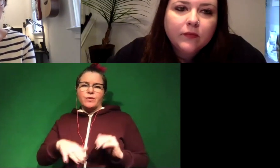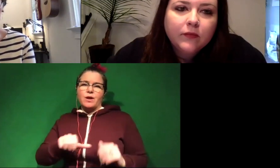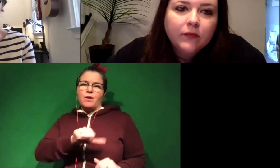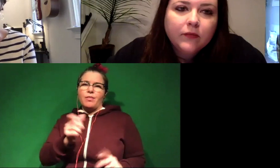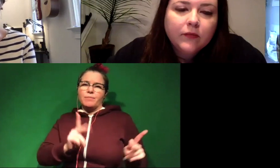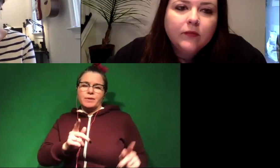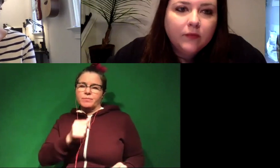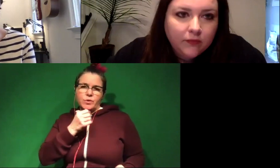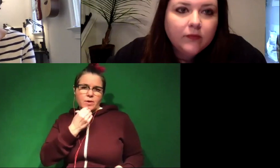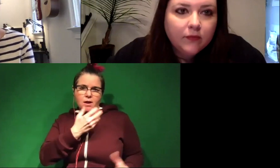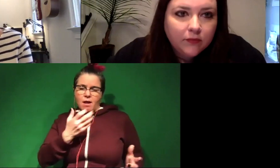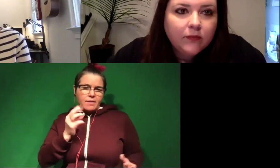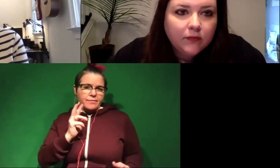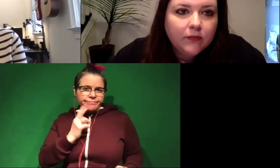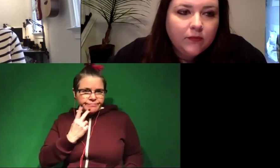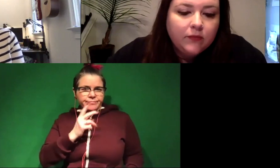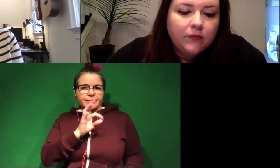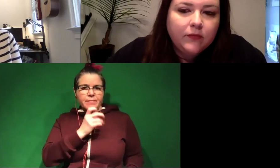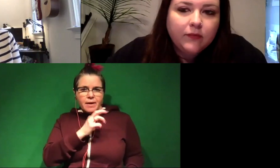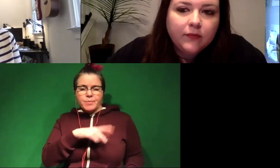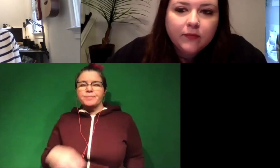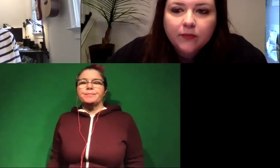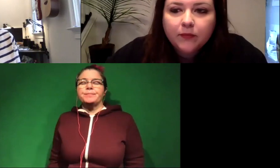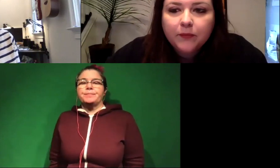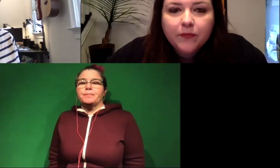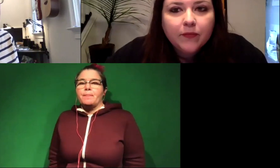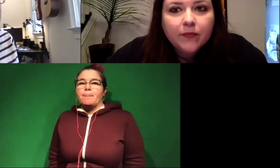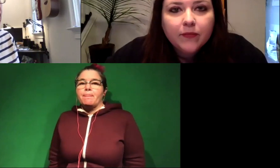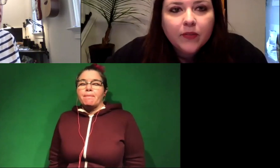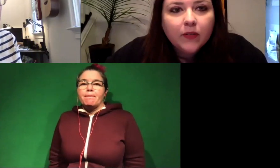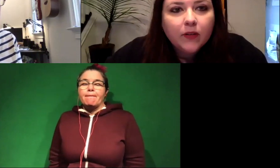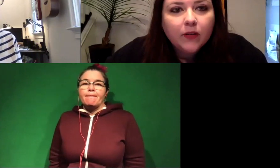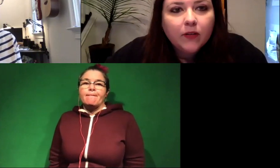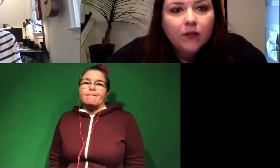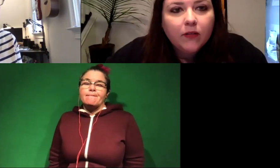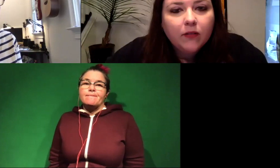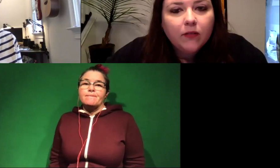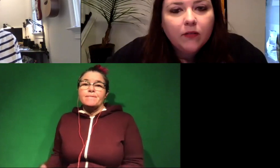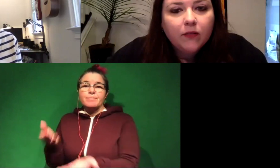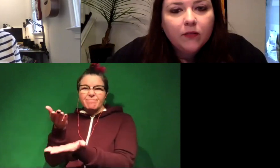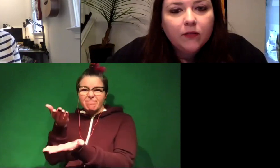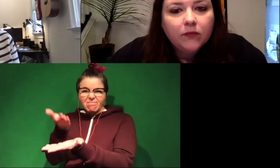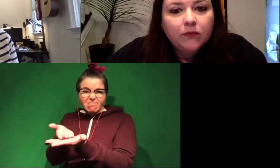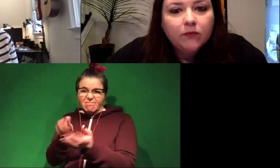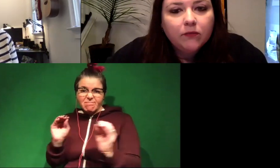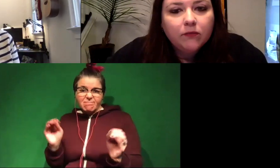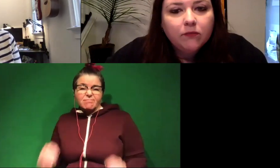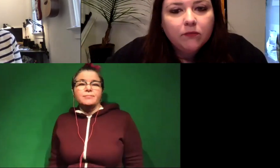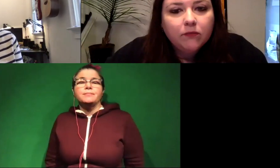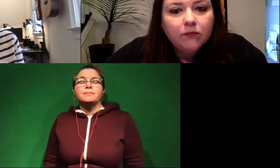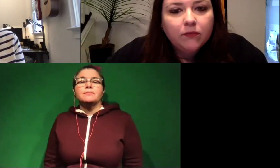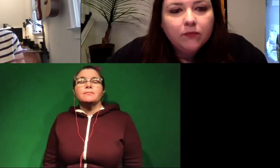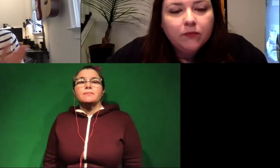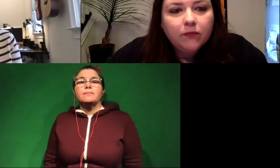of fiber and vegetables and other things like that. So there are no, and then the other thing too is that people